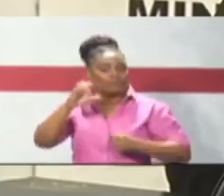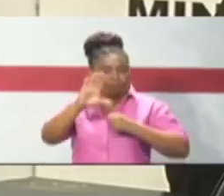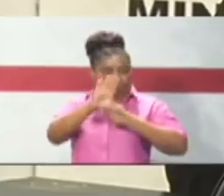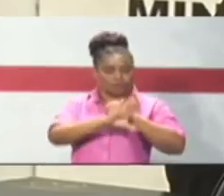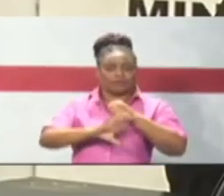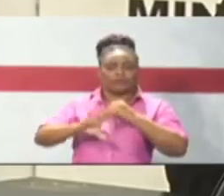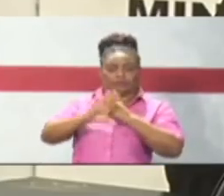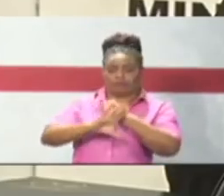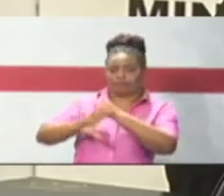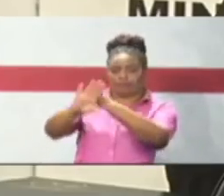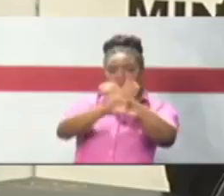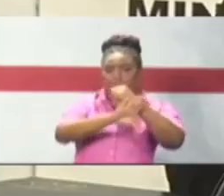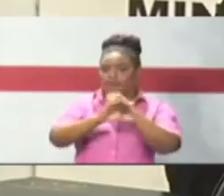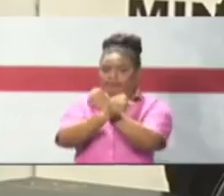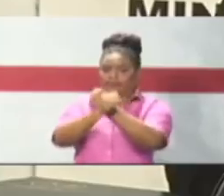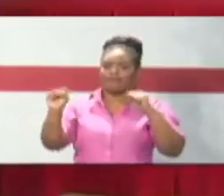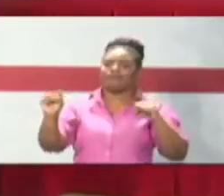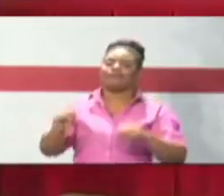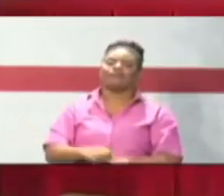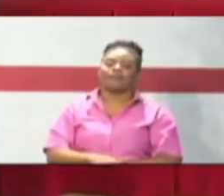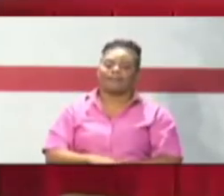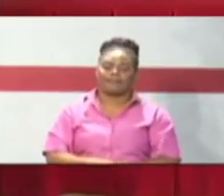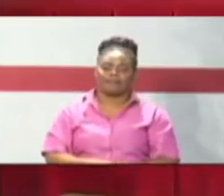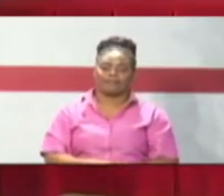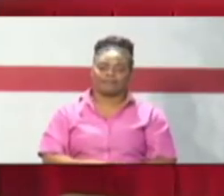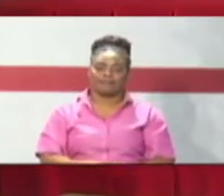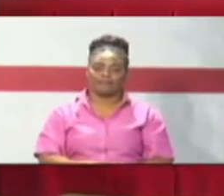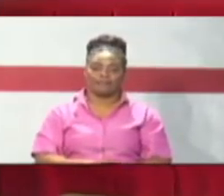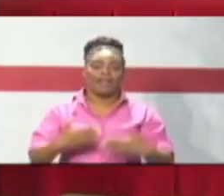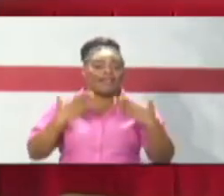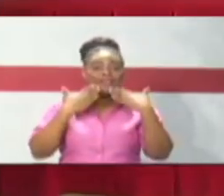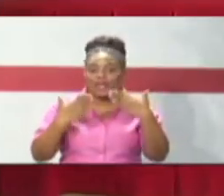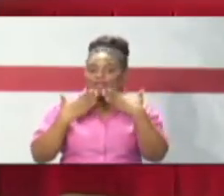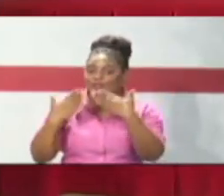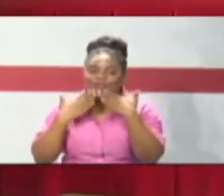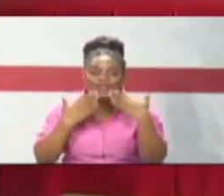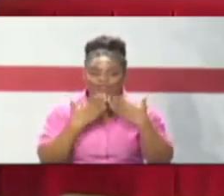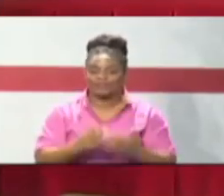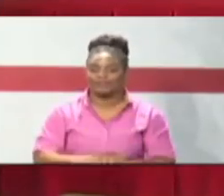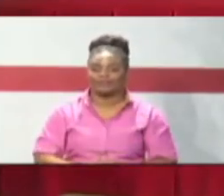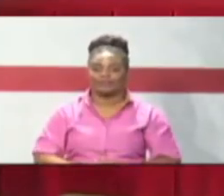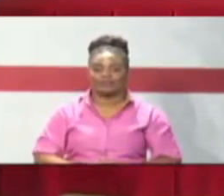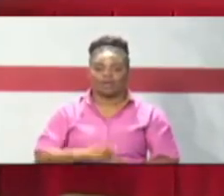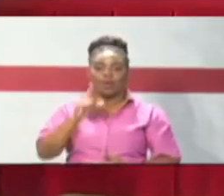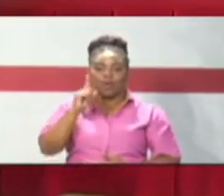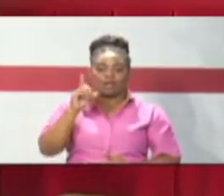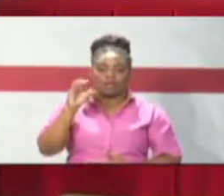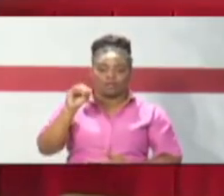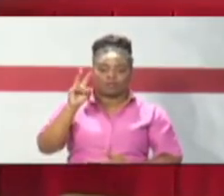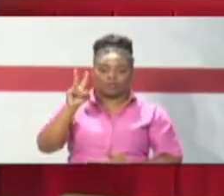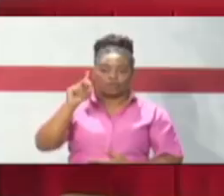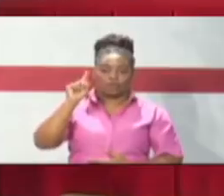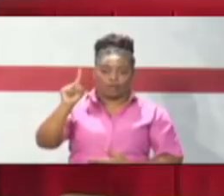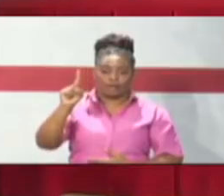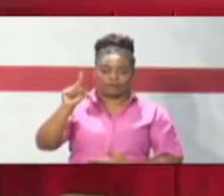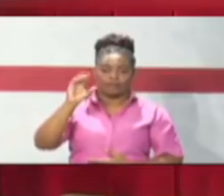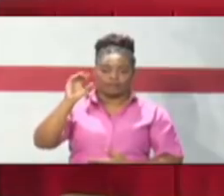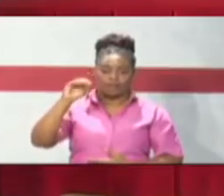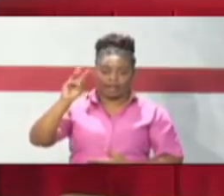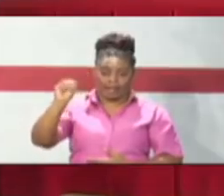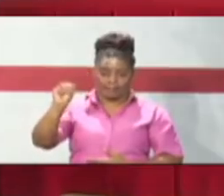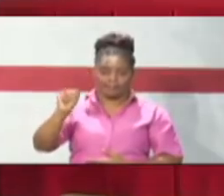point in time. Thank you very much, Dr. Hines. We now go to 103.1 FM for your